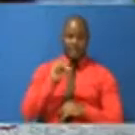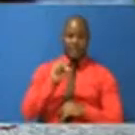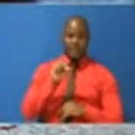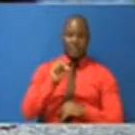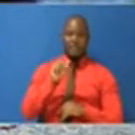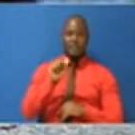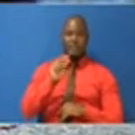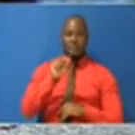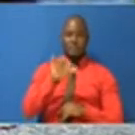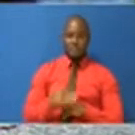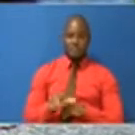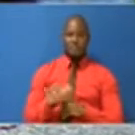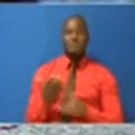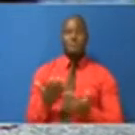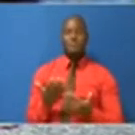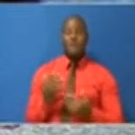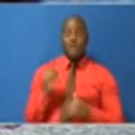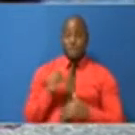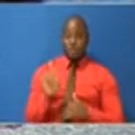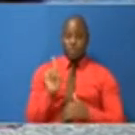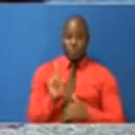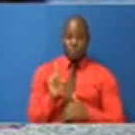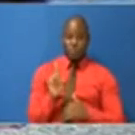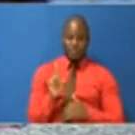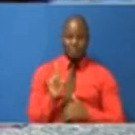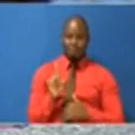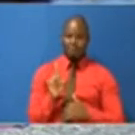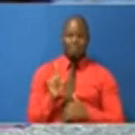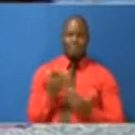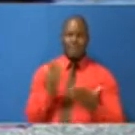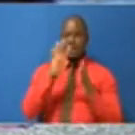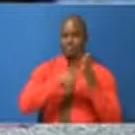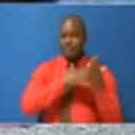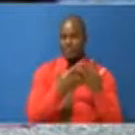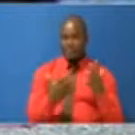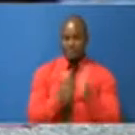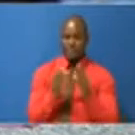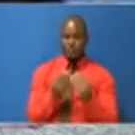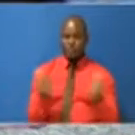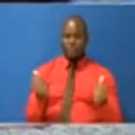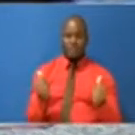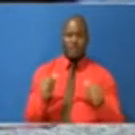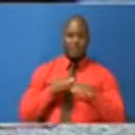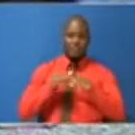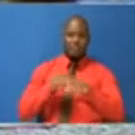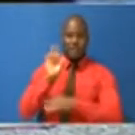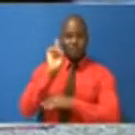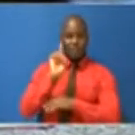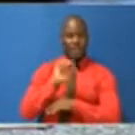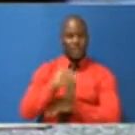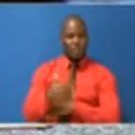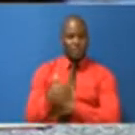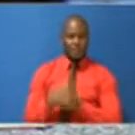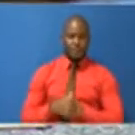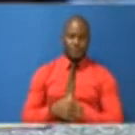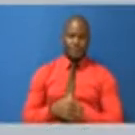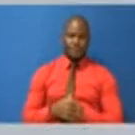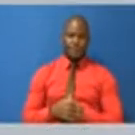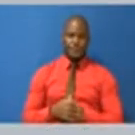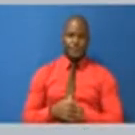mordime just your strategy of solving the traffic jams in nairobi county